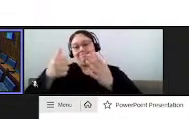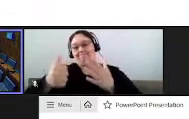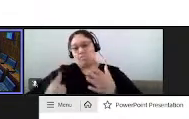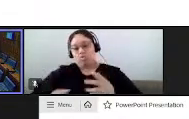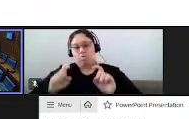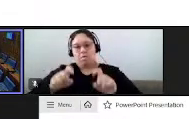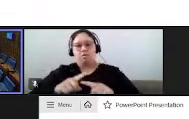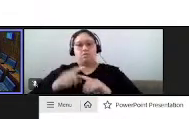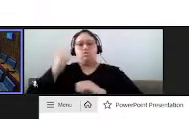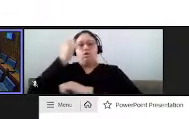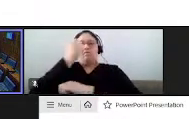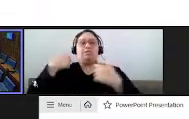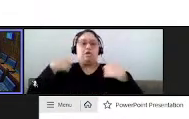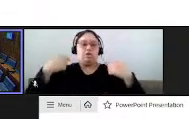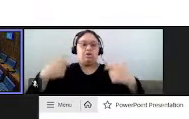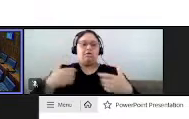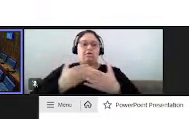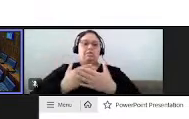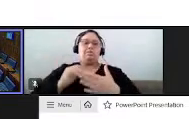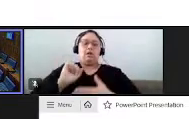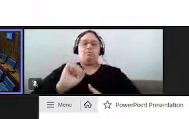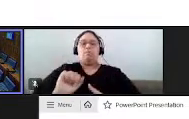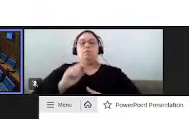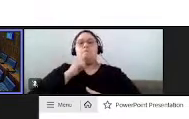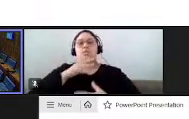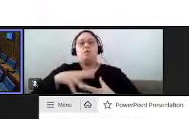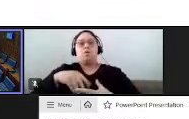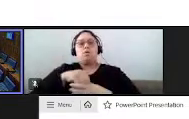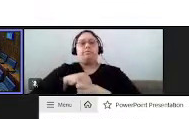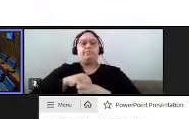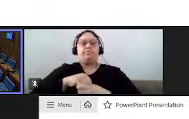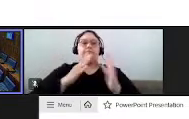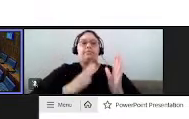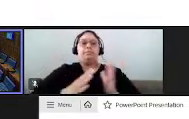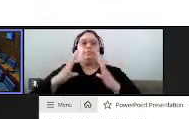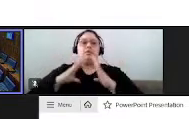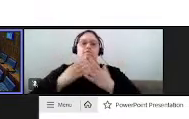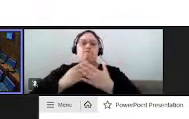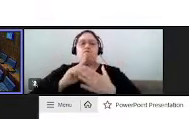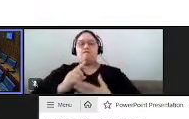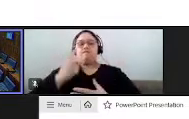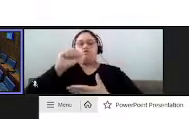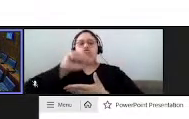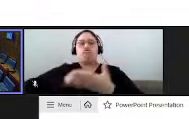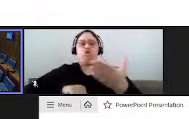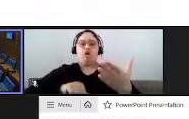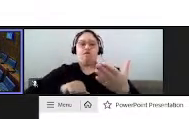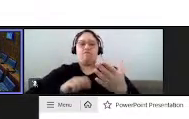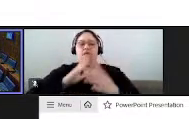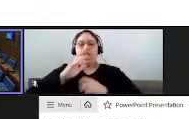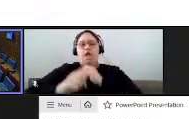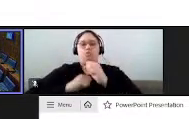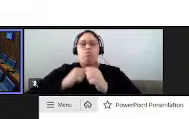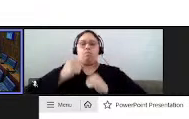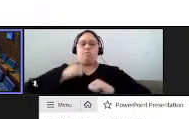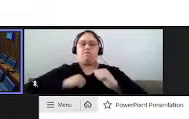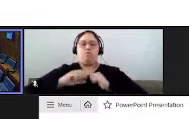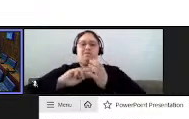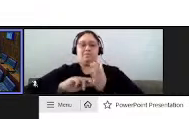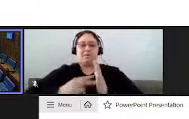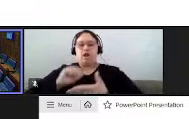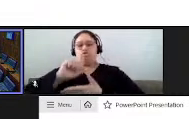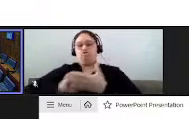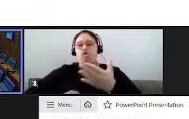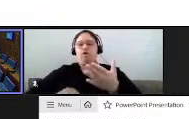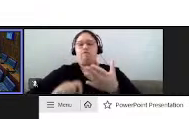the Office of the Secretary, some of those obligations would have included preparation of the first draft annual performance plan and draft